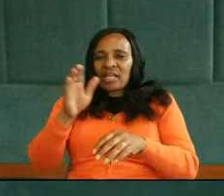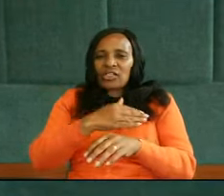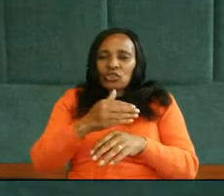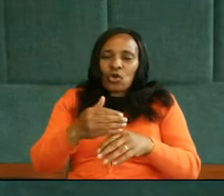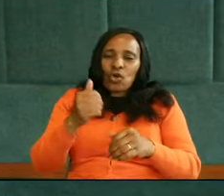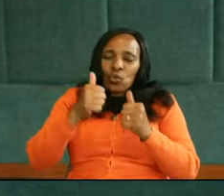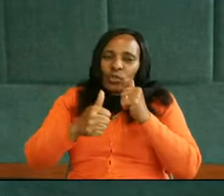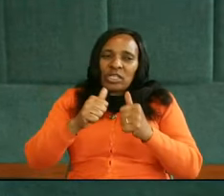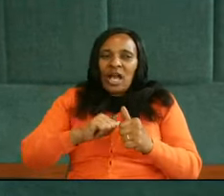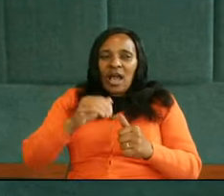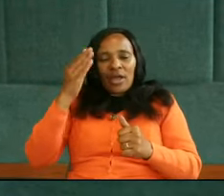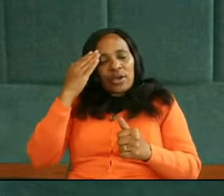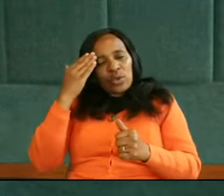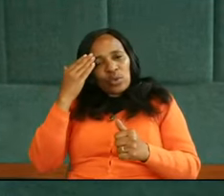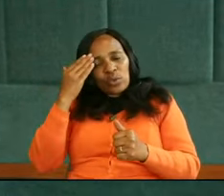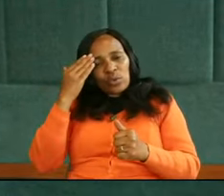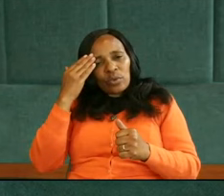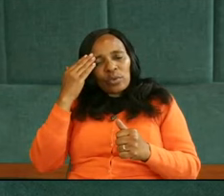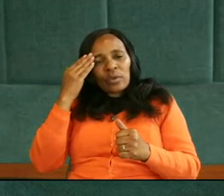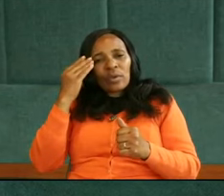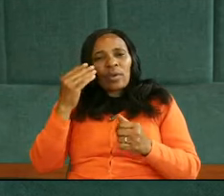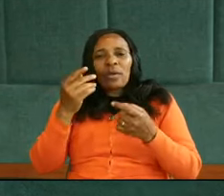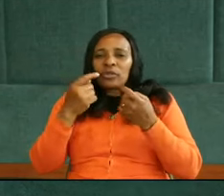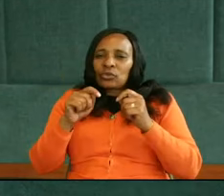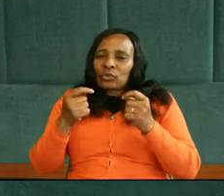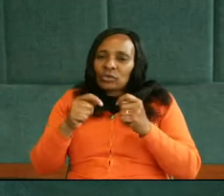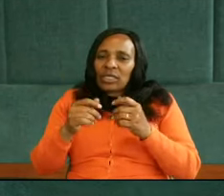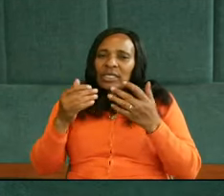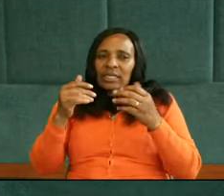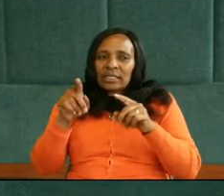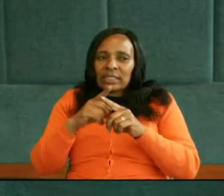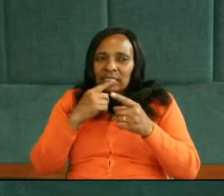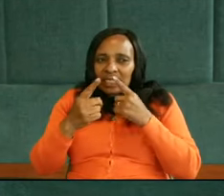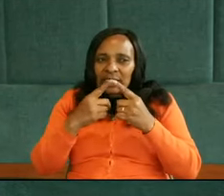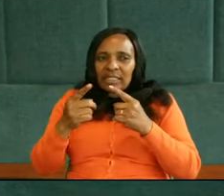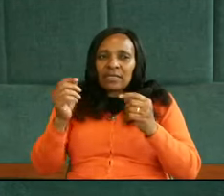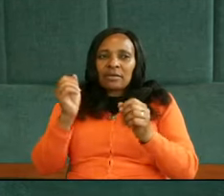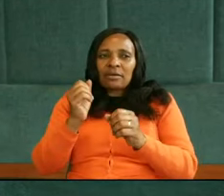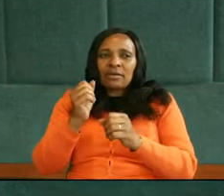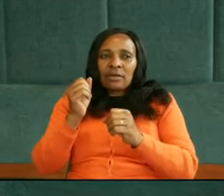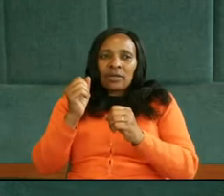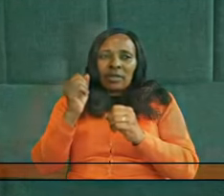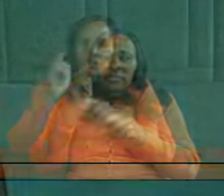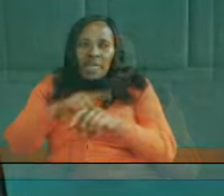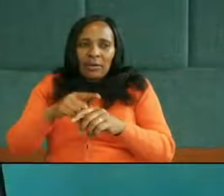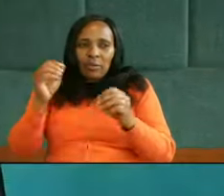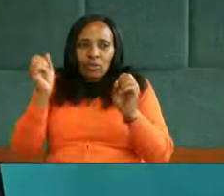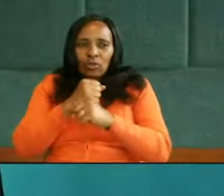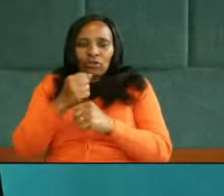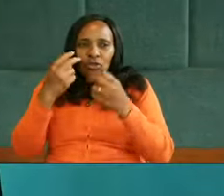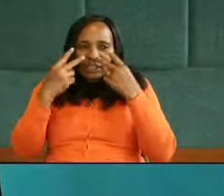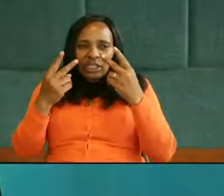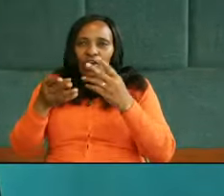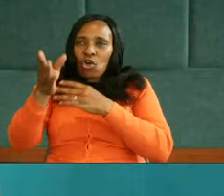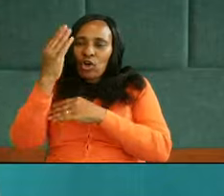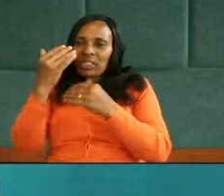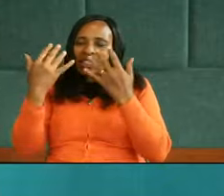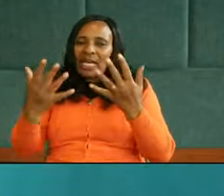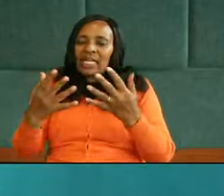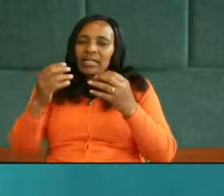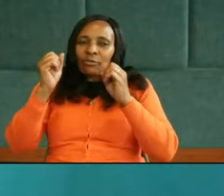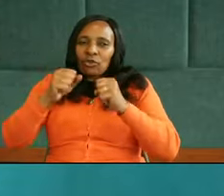that I know, but I'm trying to paraphrase. It says that when we can't see God's hand, that we should trust his